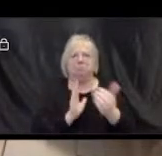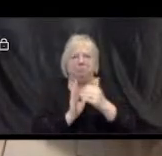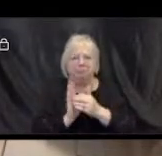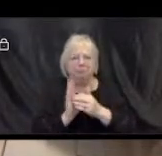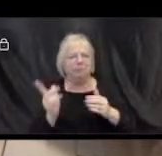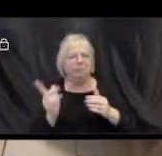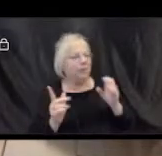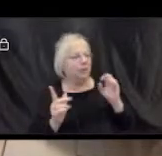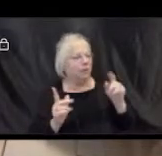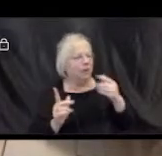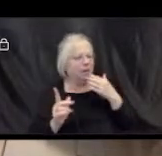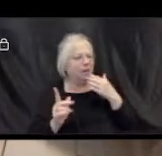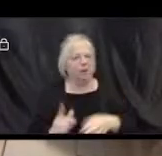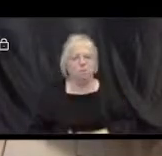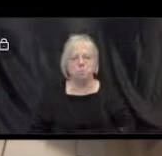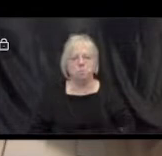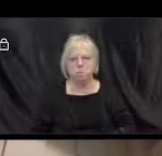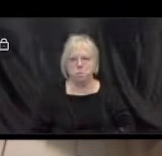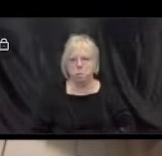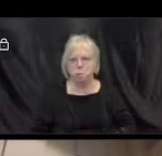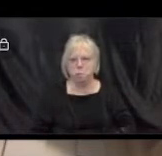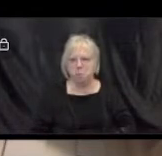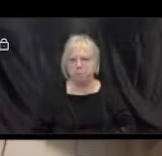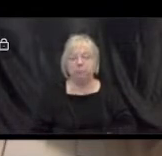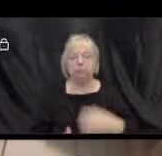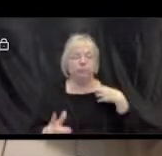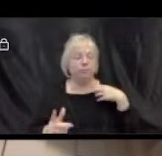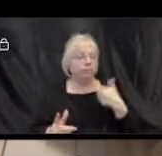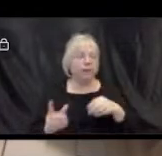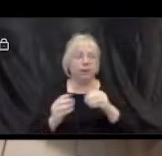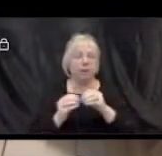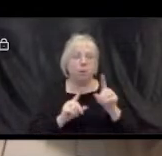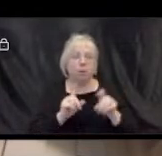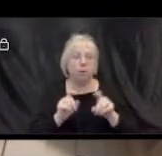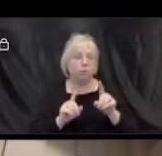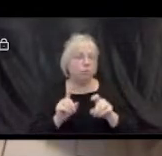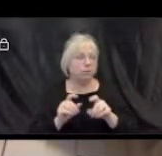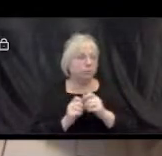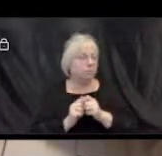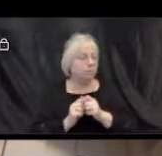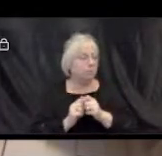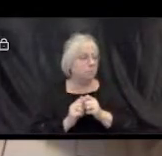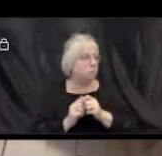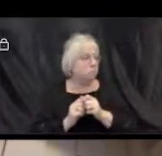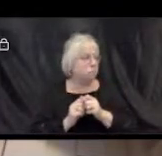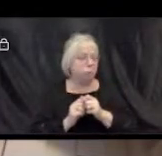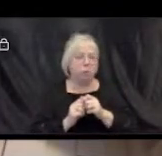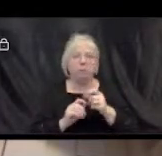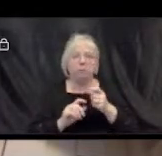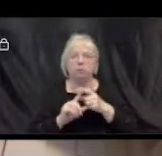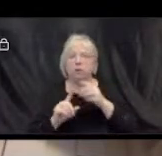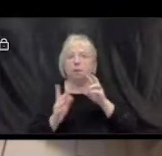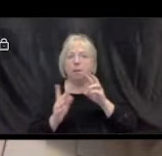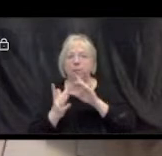you. Thank you. Are there any other questions, commissioners on WebEx or in person?